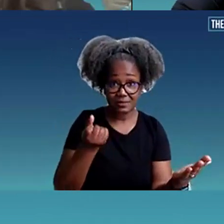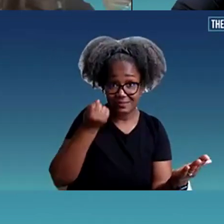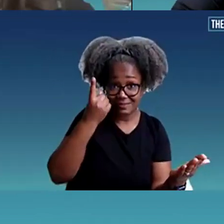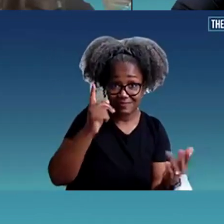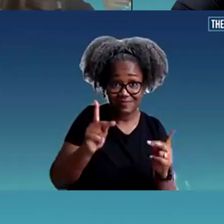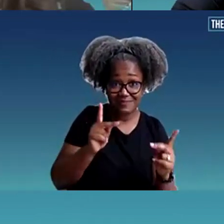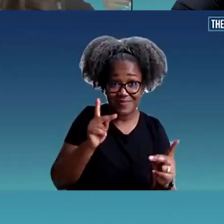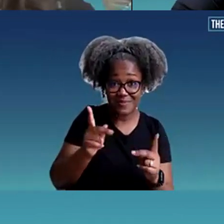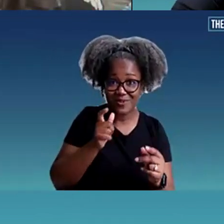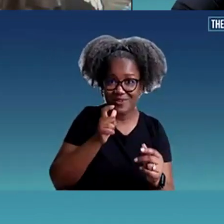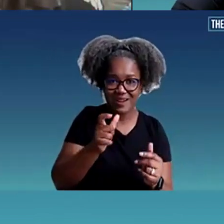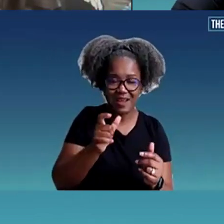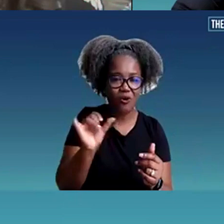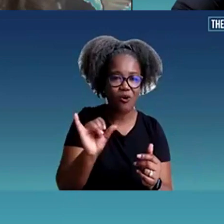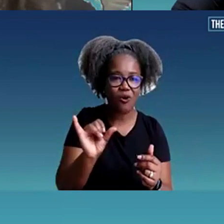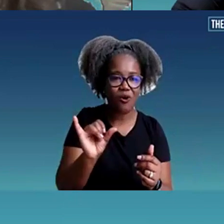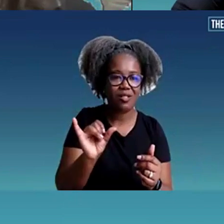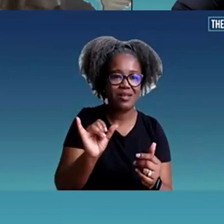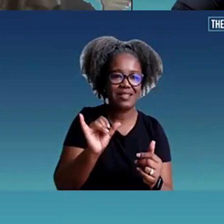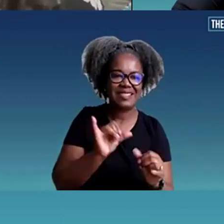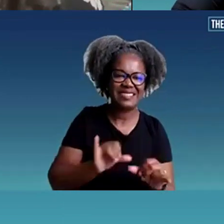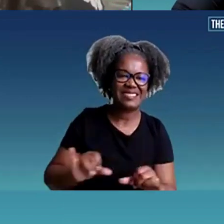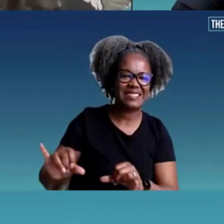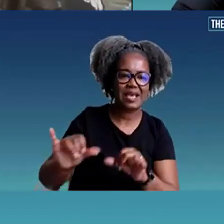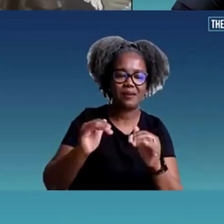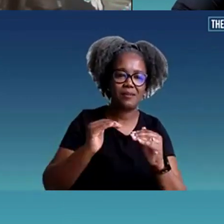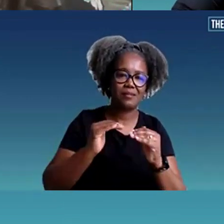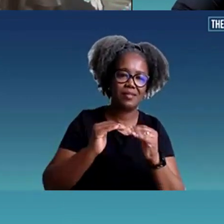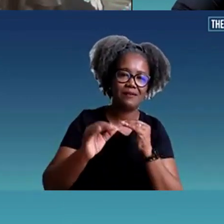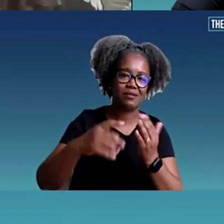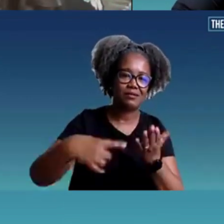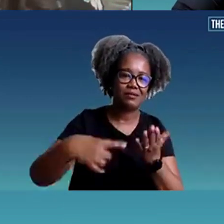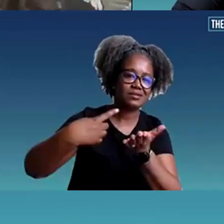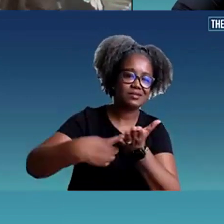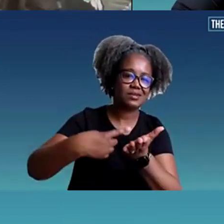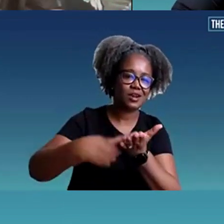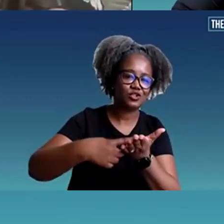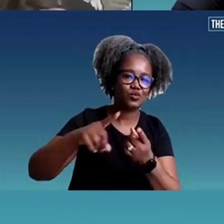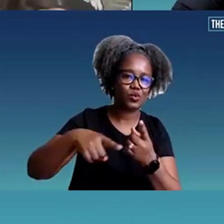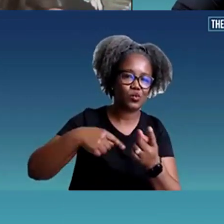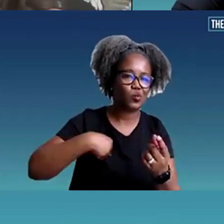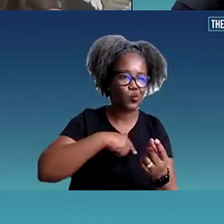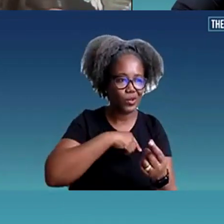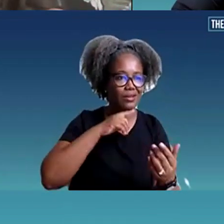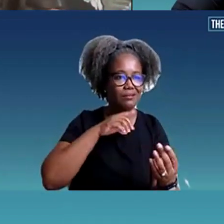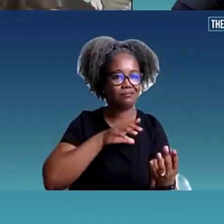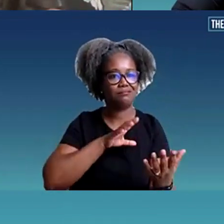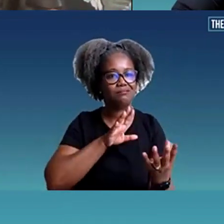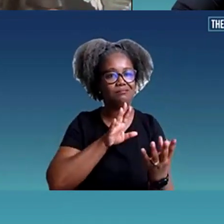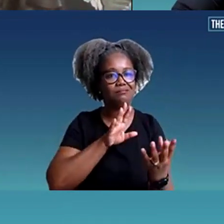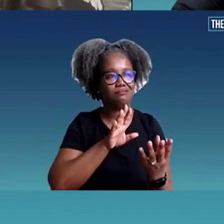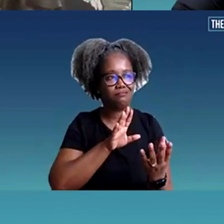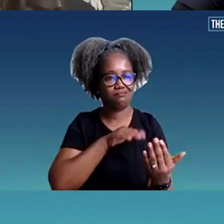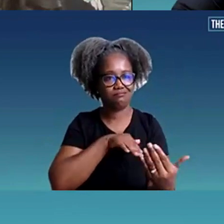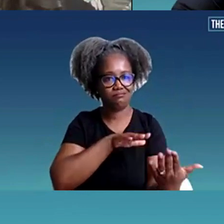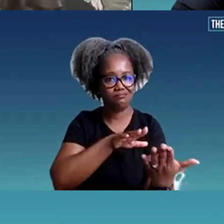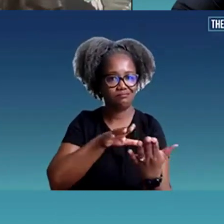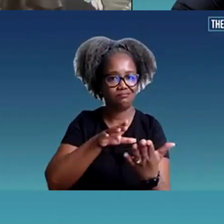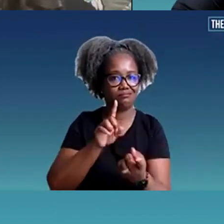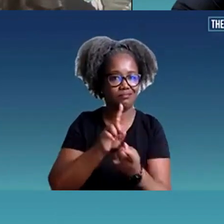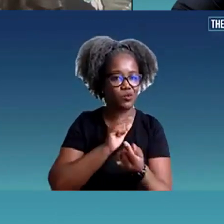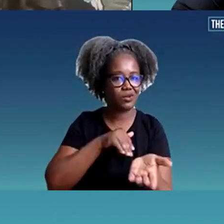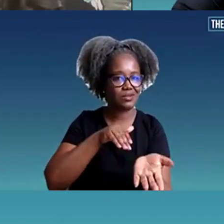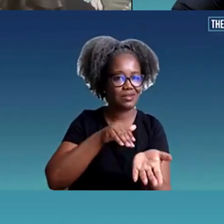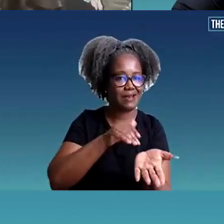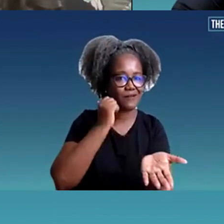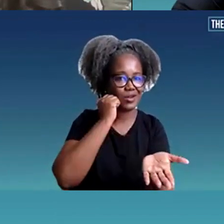seeing patients every day. So we want to make sure at our table we're using common definitions and have a common framework. And so I think that was